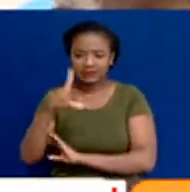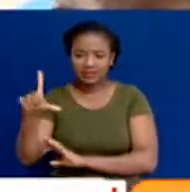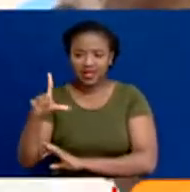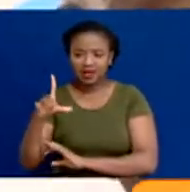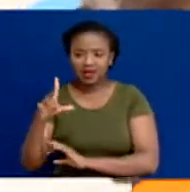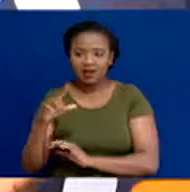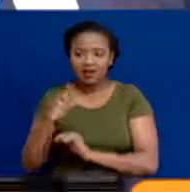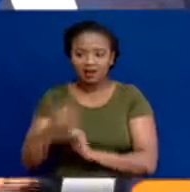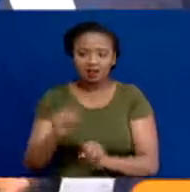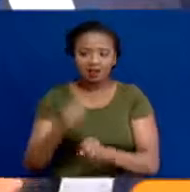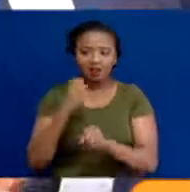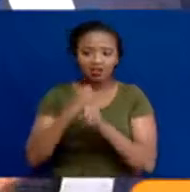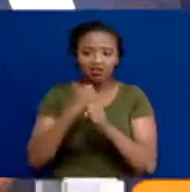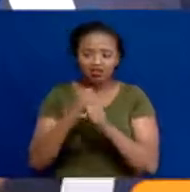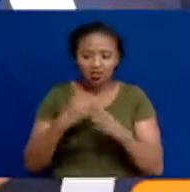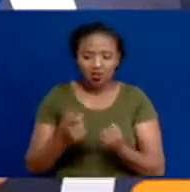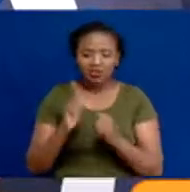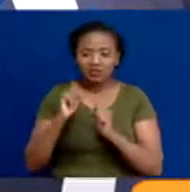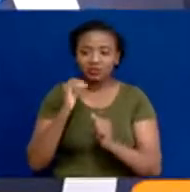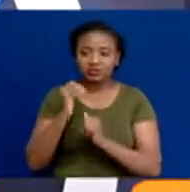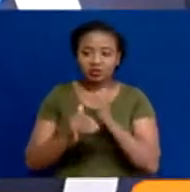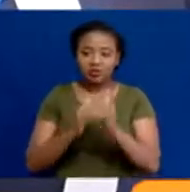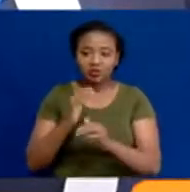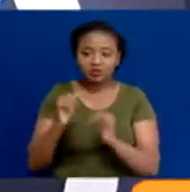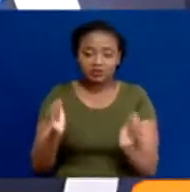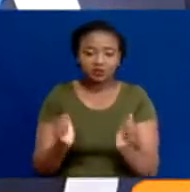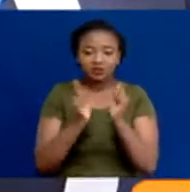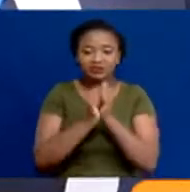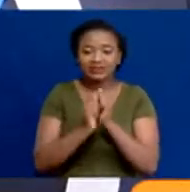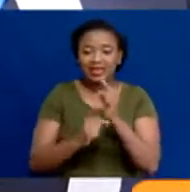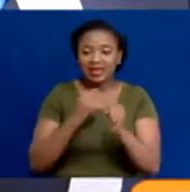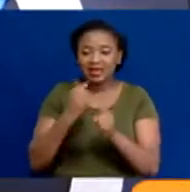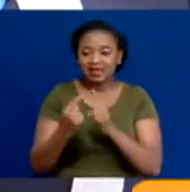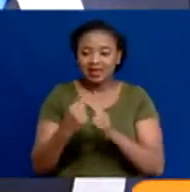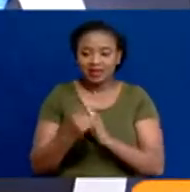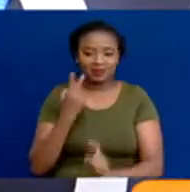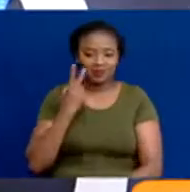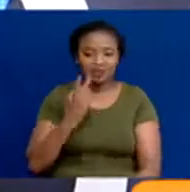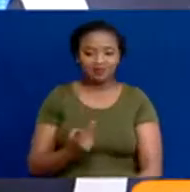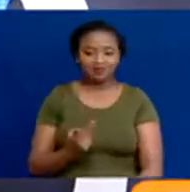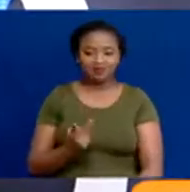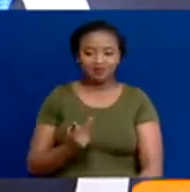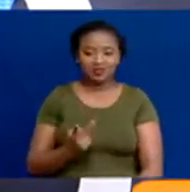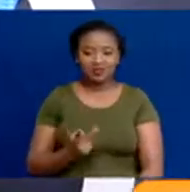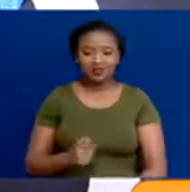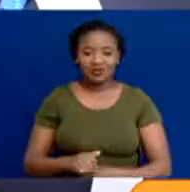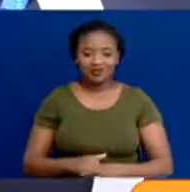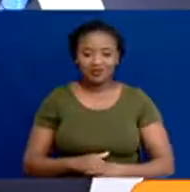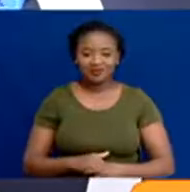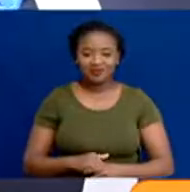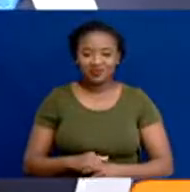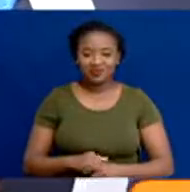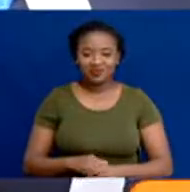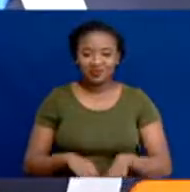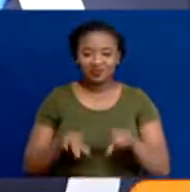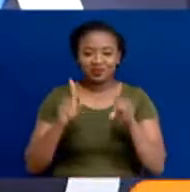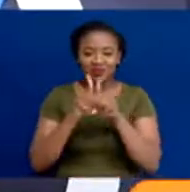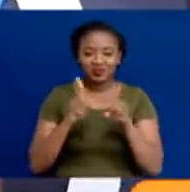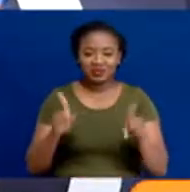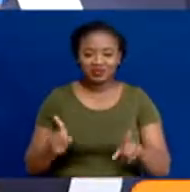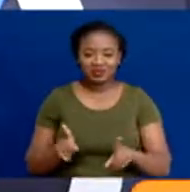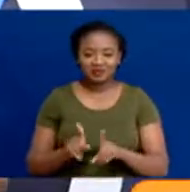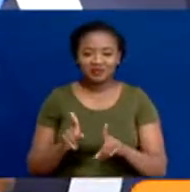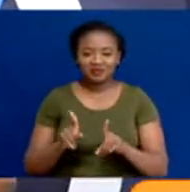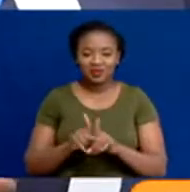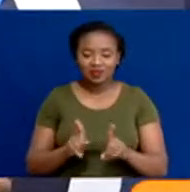from bench to bed can take up to even 10 years. Mm. This is the reality check. And the reason for this is human safety.